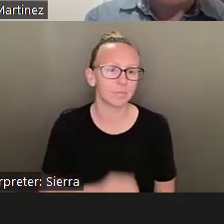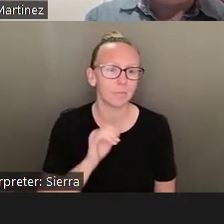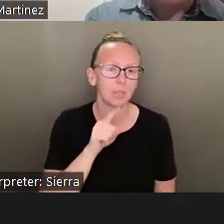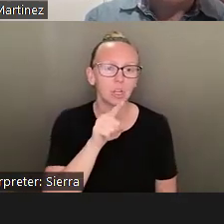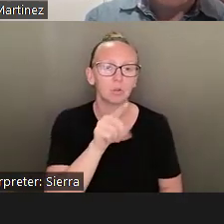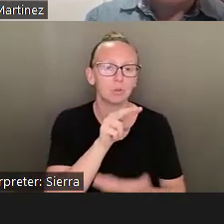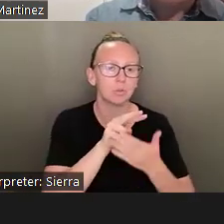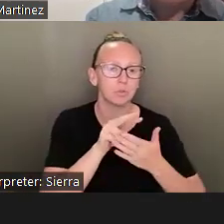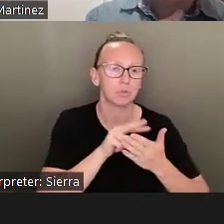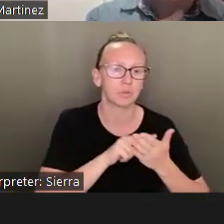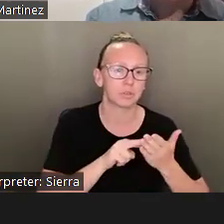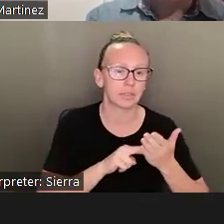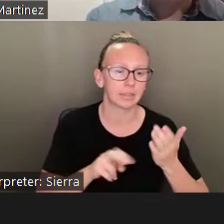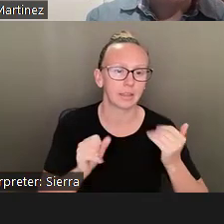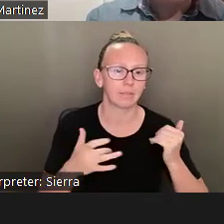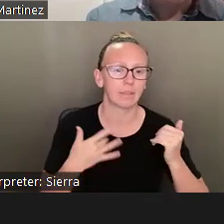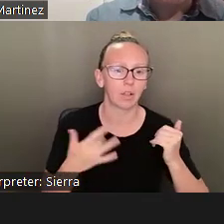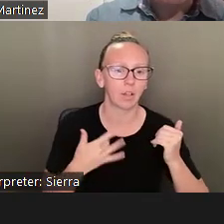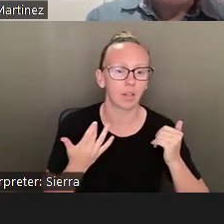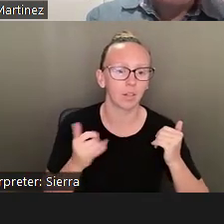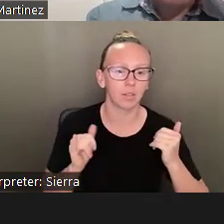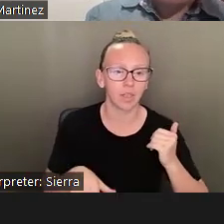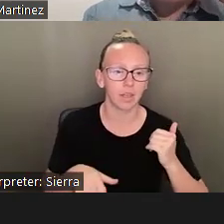by crystalline captures.